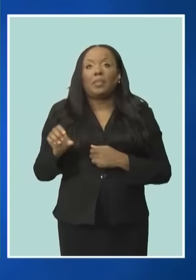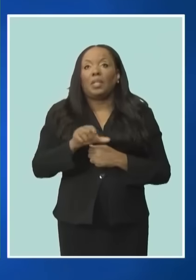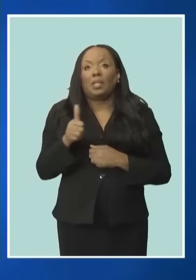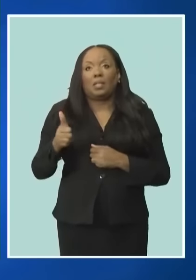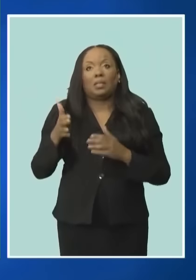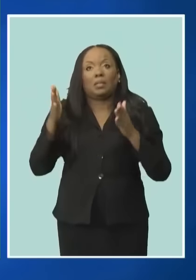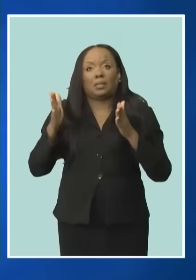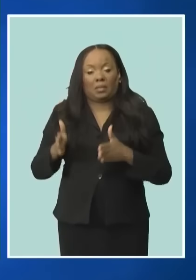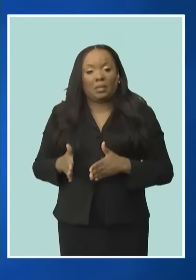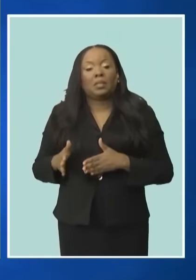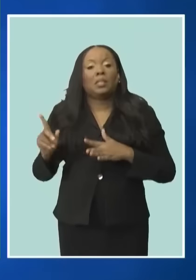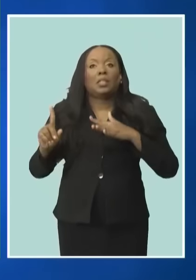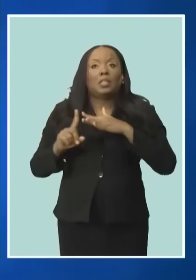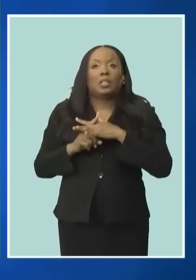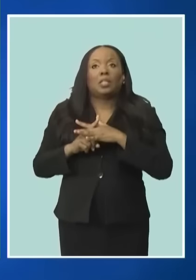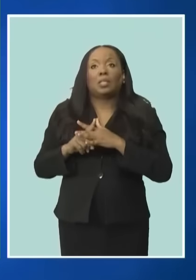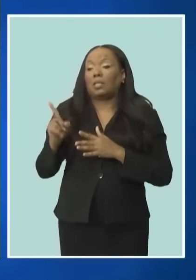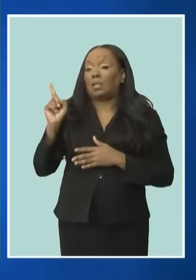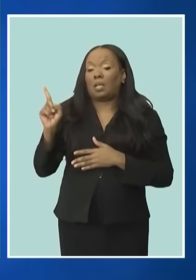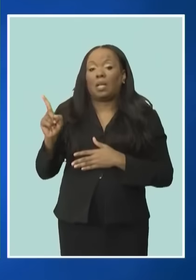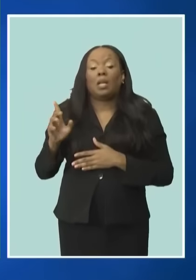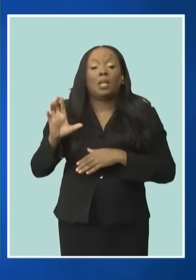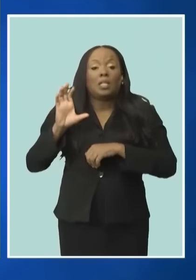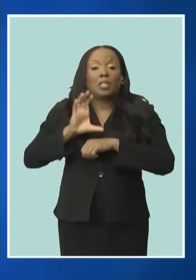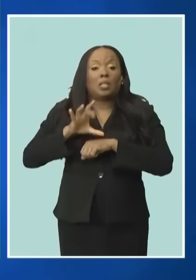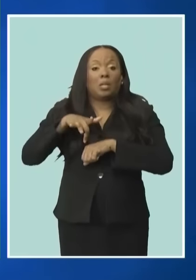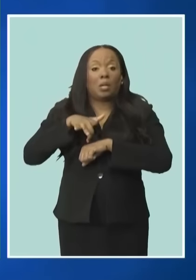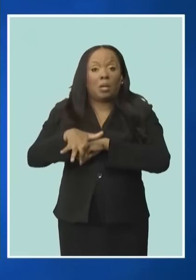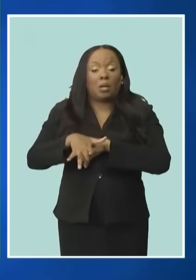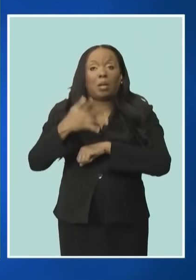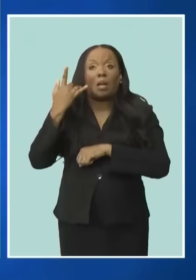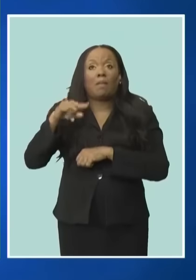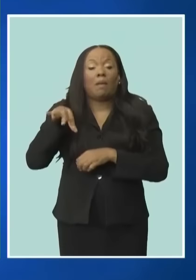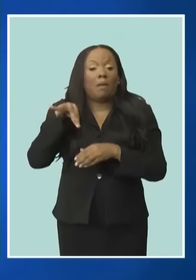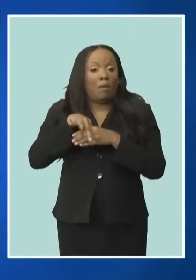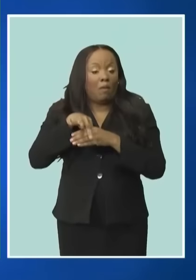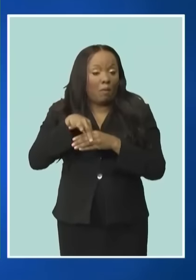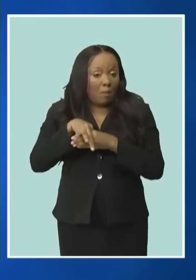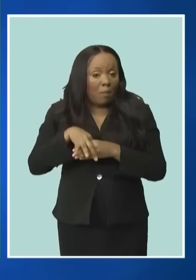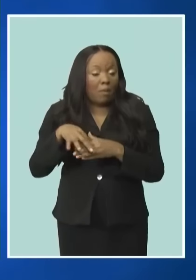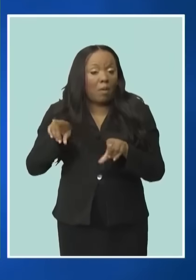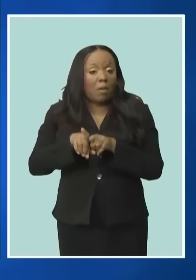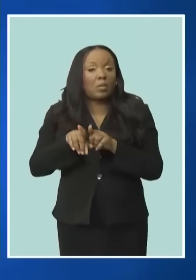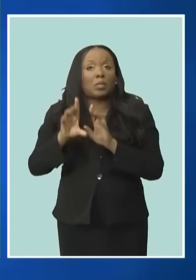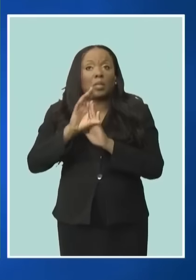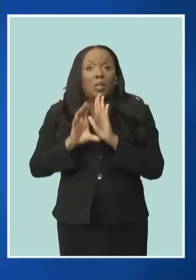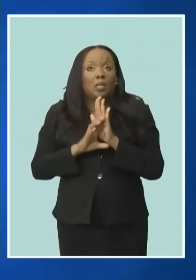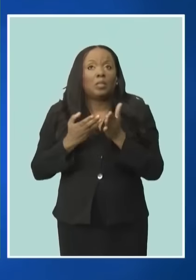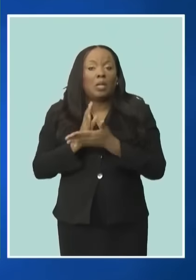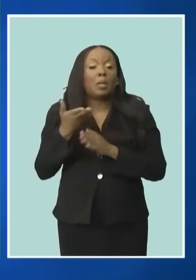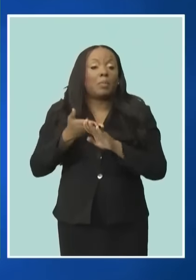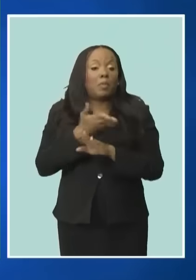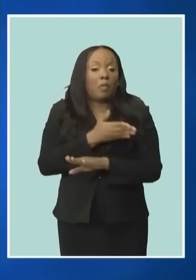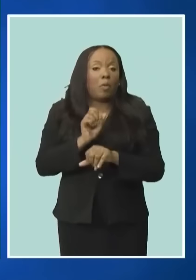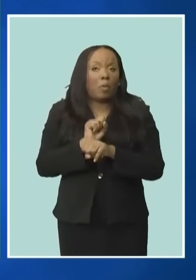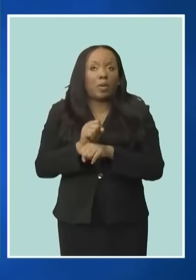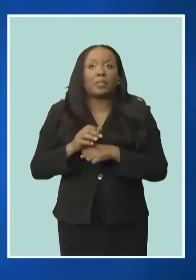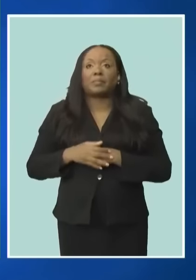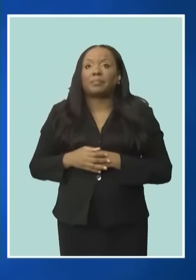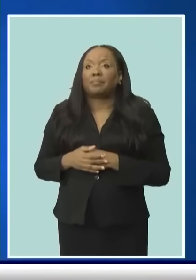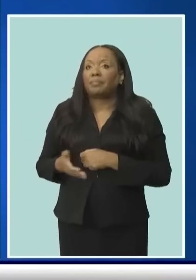several voters that turned up at St. Albans Anglican Church early to exercise his constitutional right before heading to work. It's my